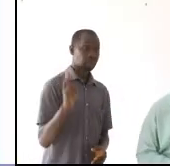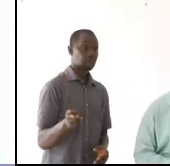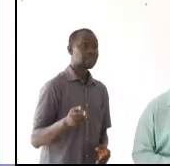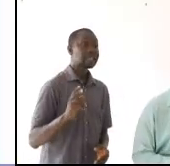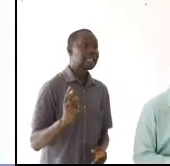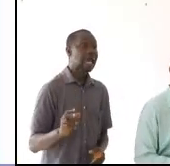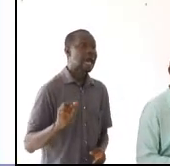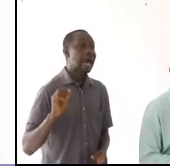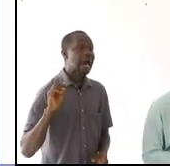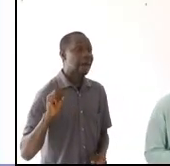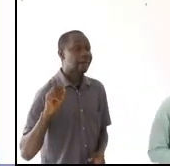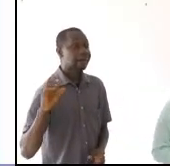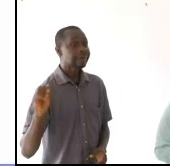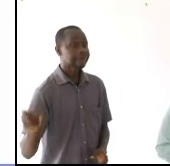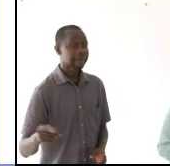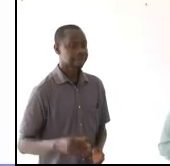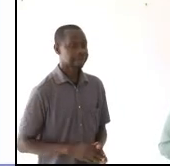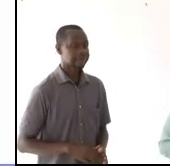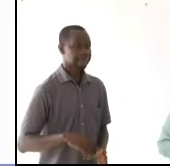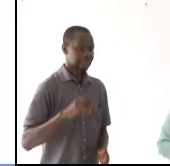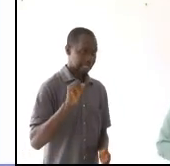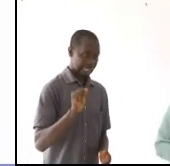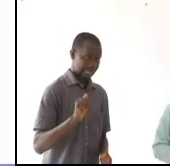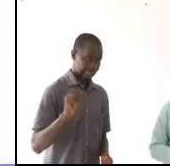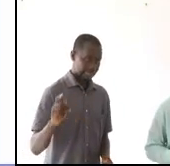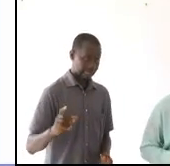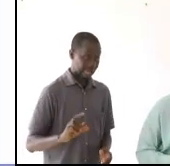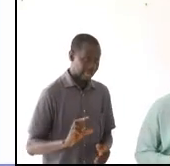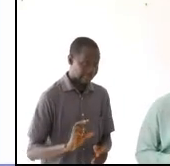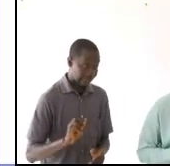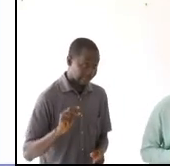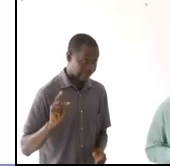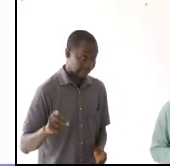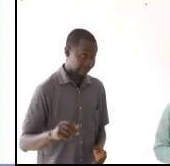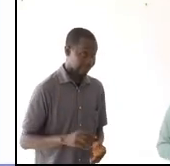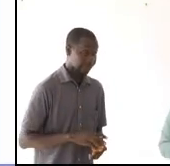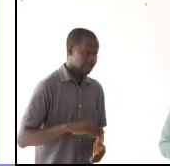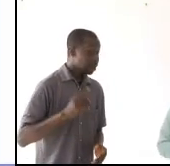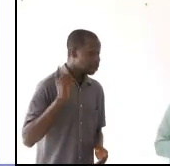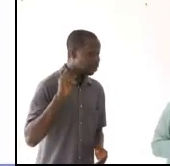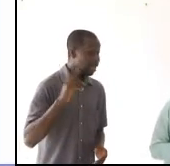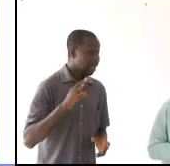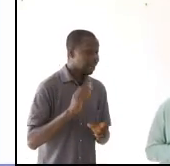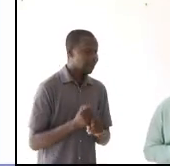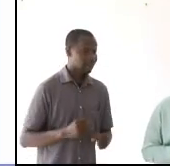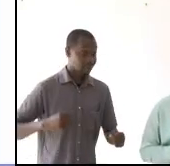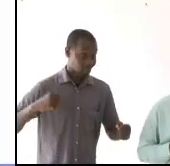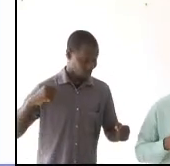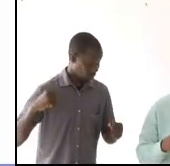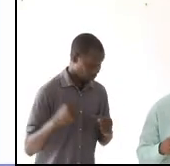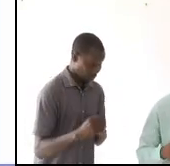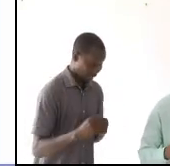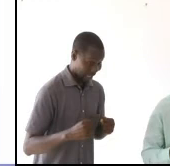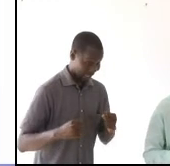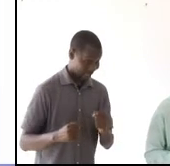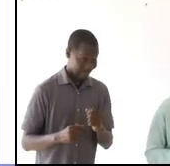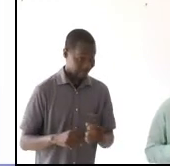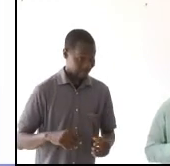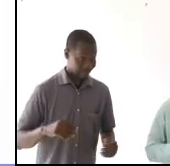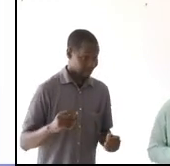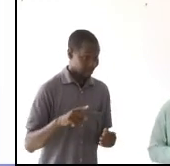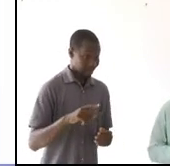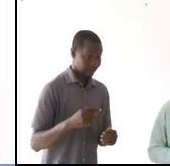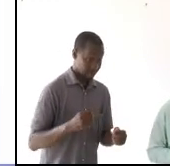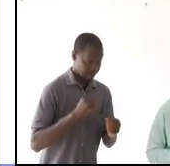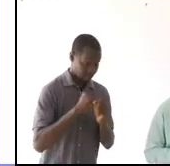thyroxine. The adrenal glands produce adrenaline. Now, this is what helps us to fight. You know, if you're in a situation where you